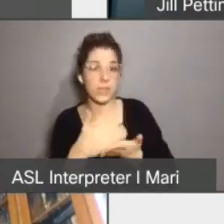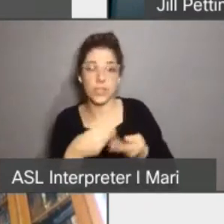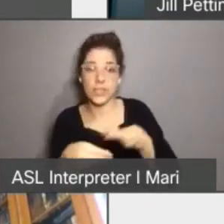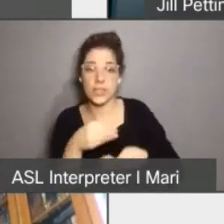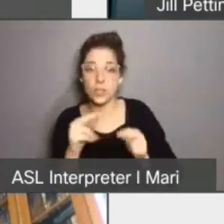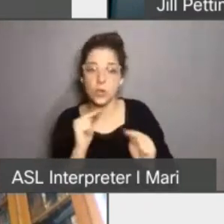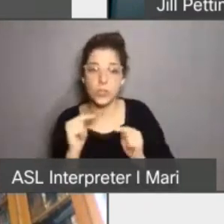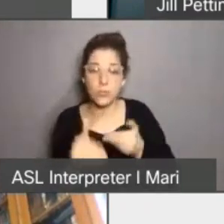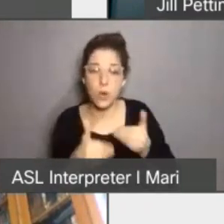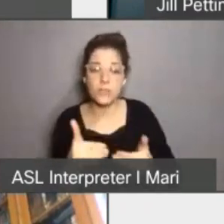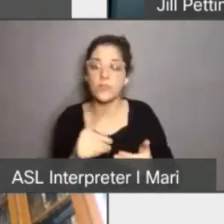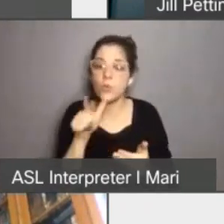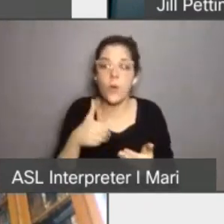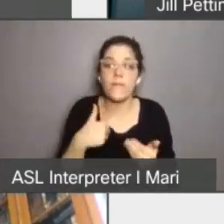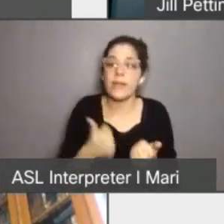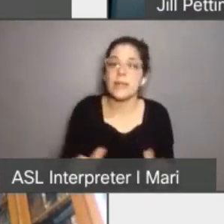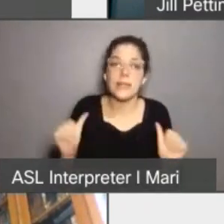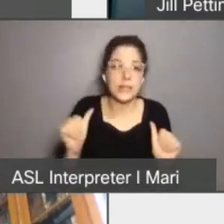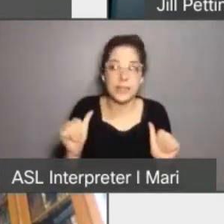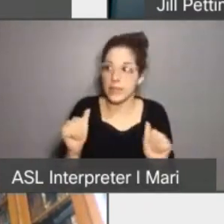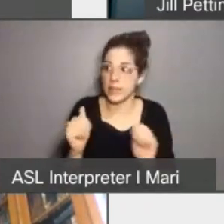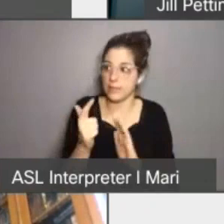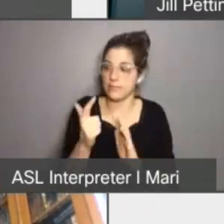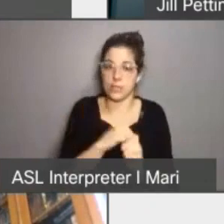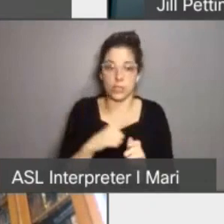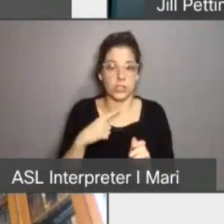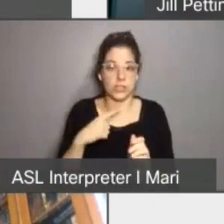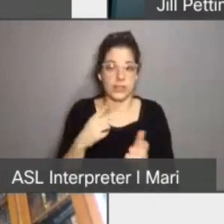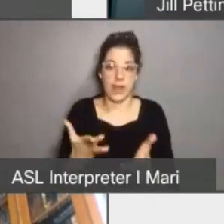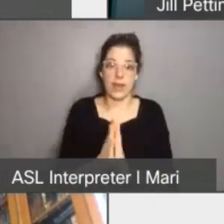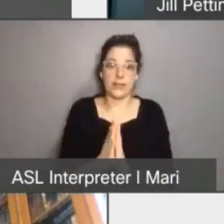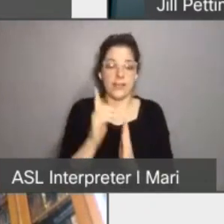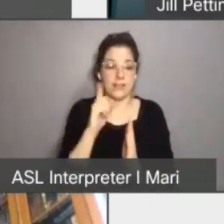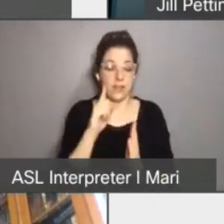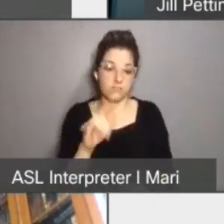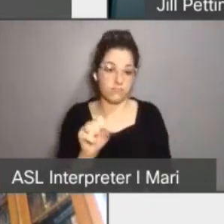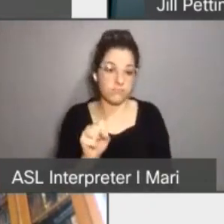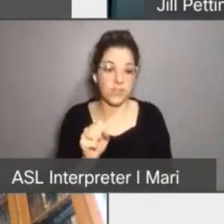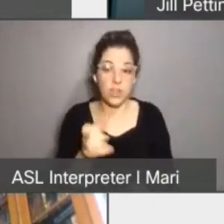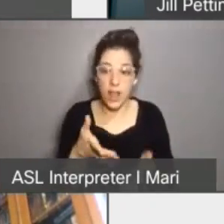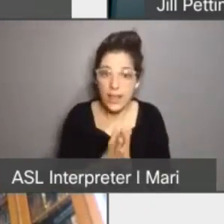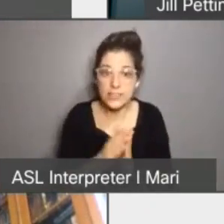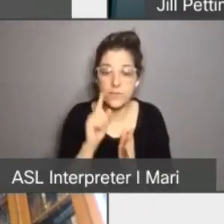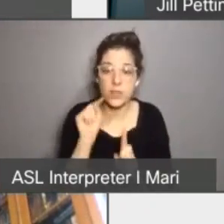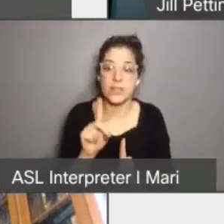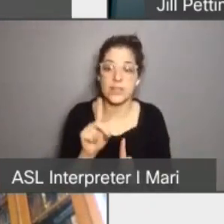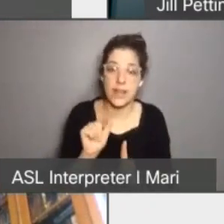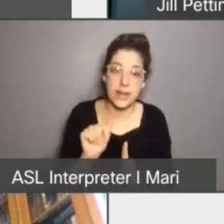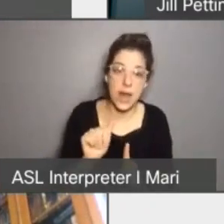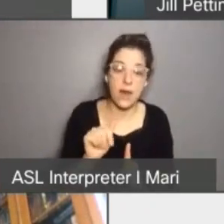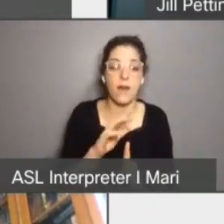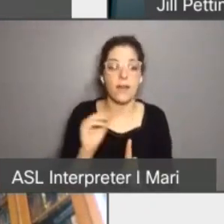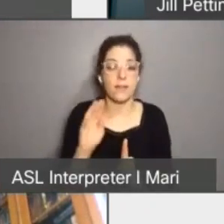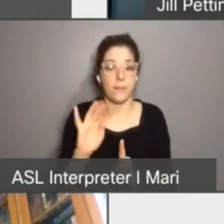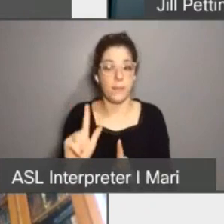process, you don't have any, the legislature is asking, and I think rightfully so, they're asking for this data. And this bill